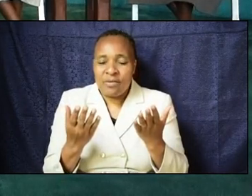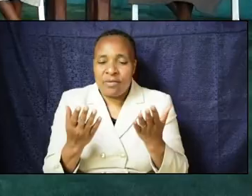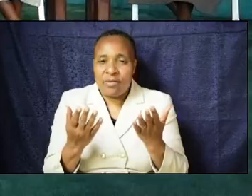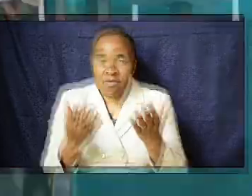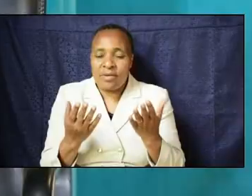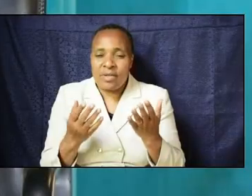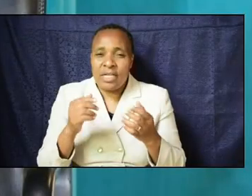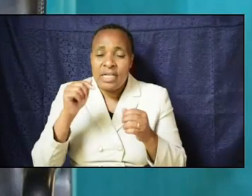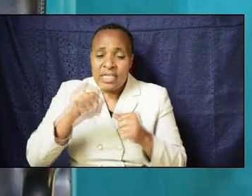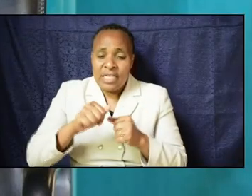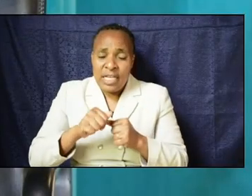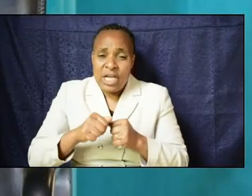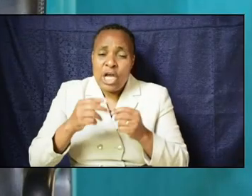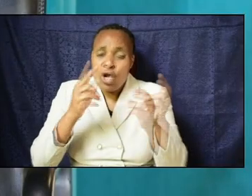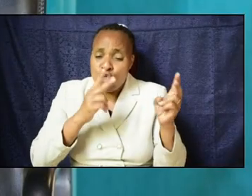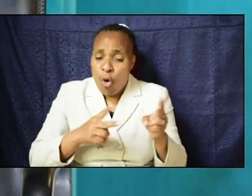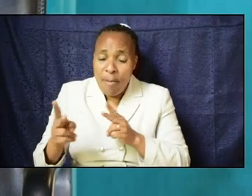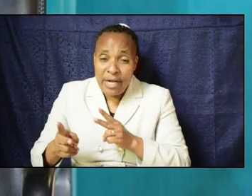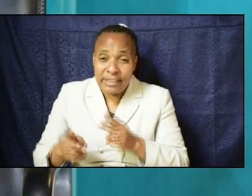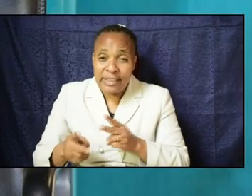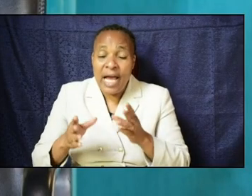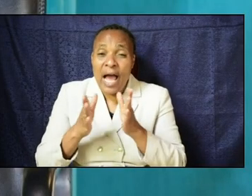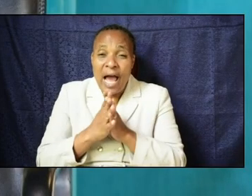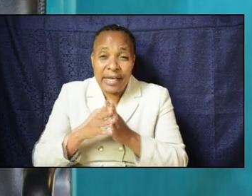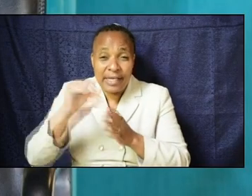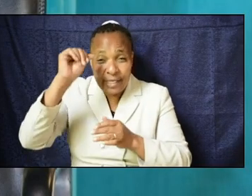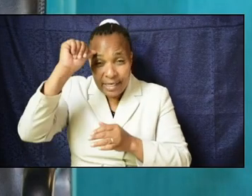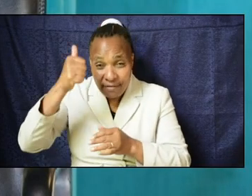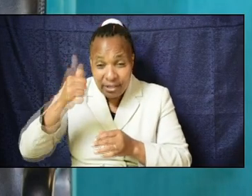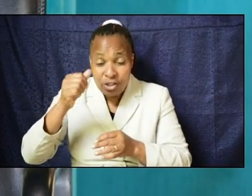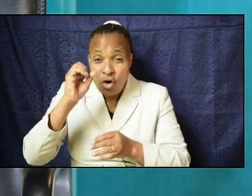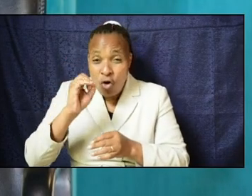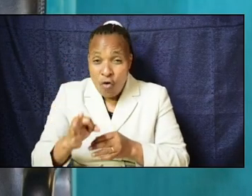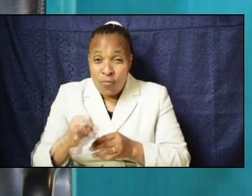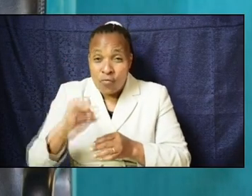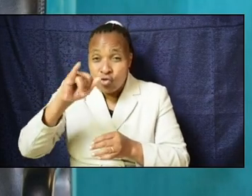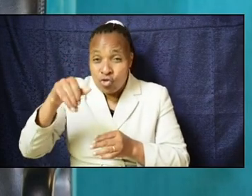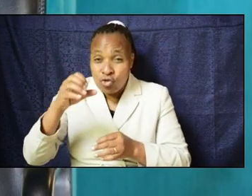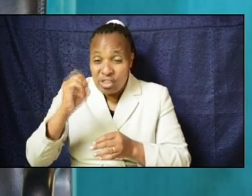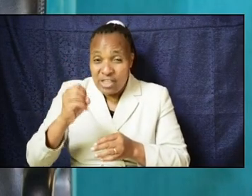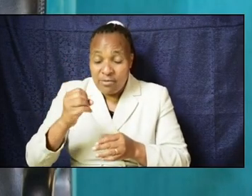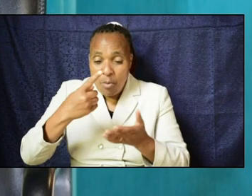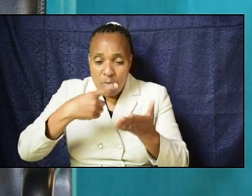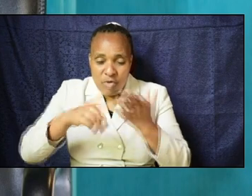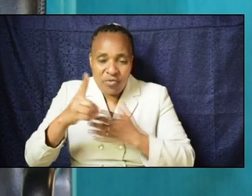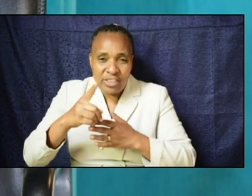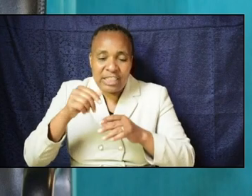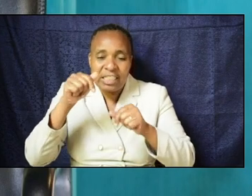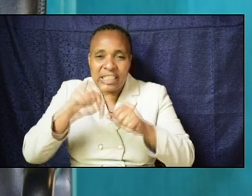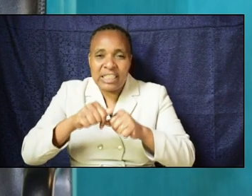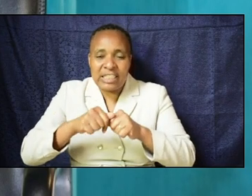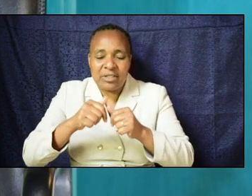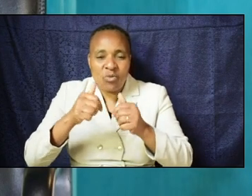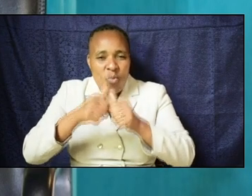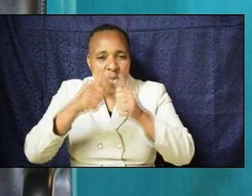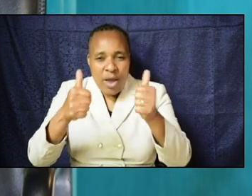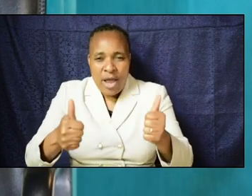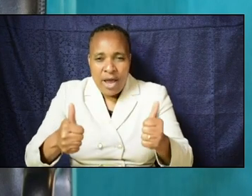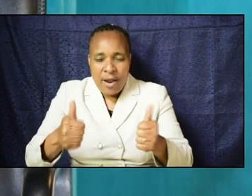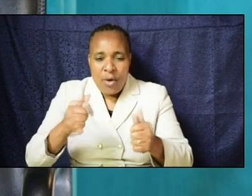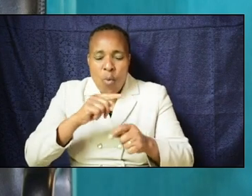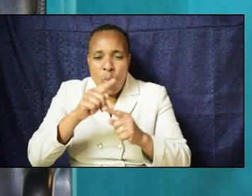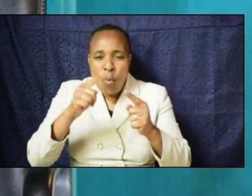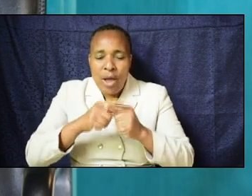The modesty and uprightness of Joseph proved his innocence when his master's